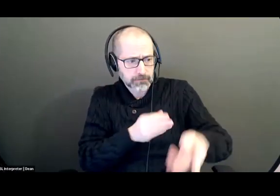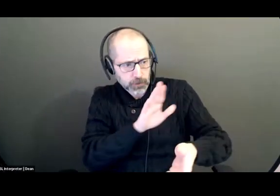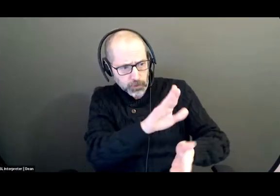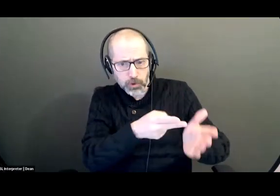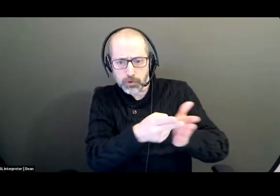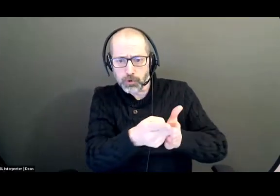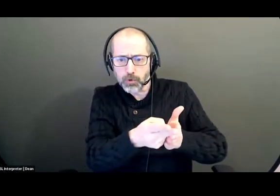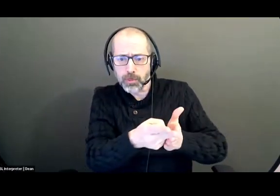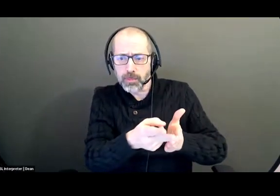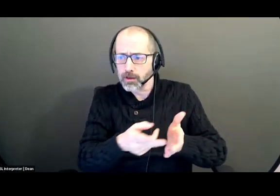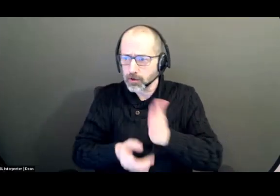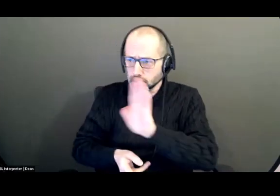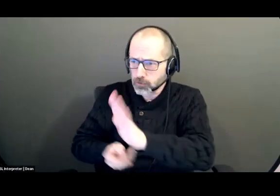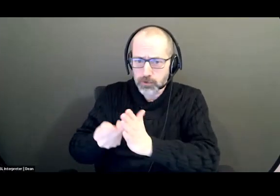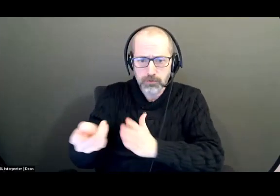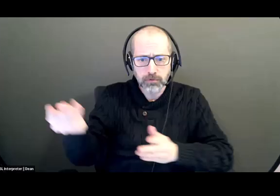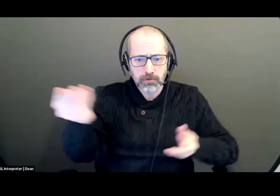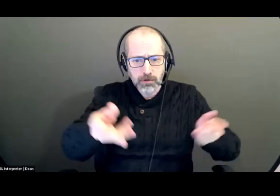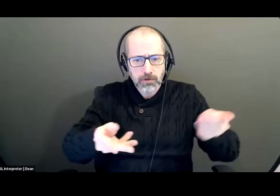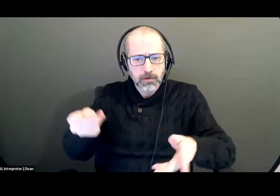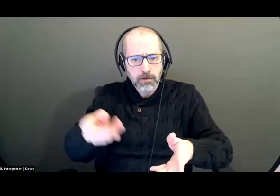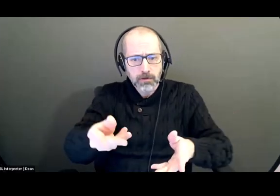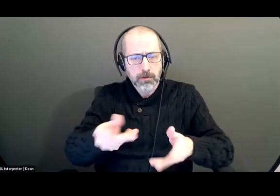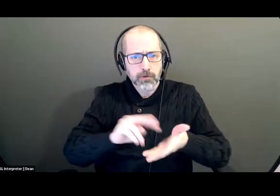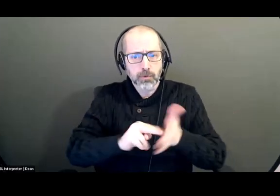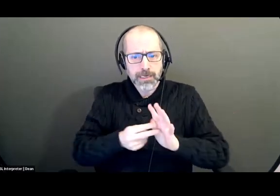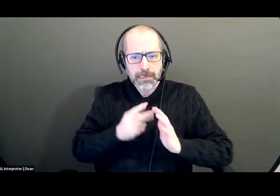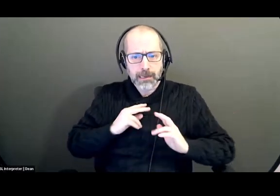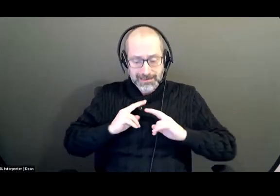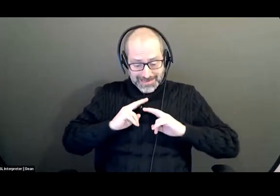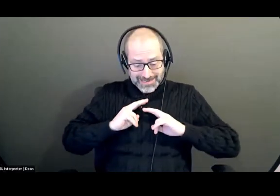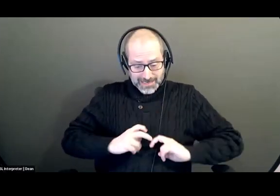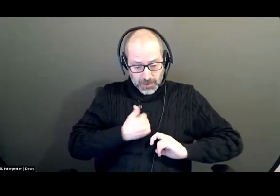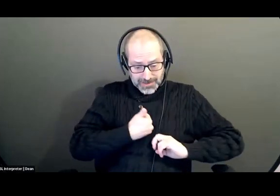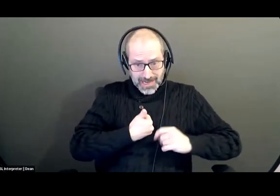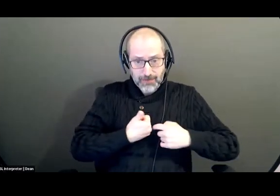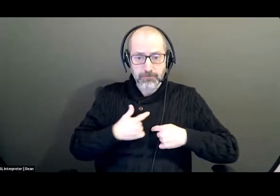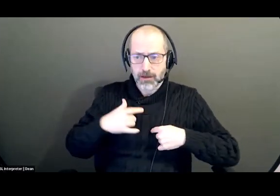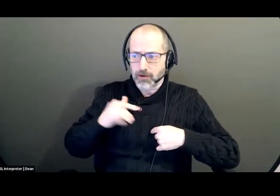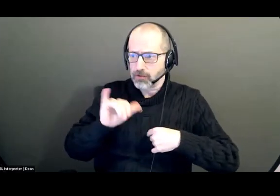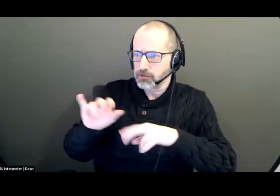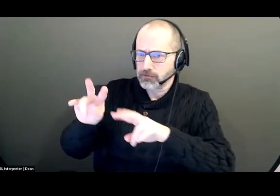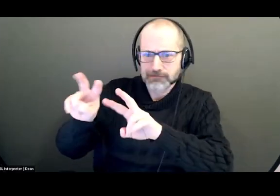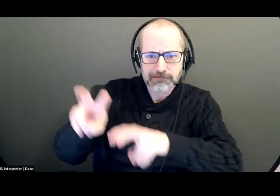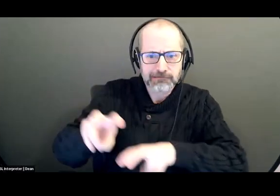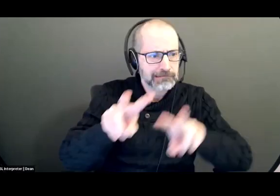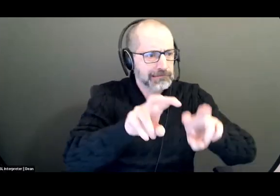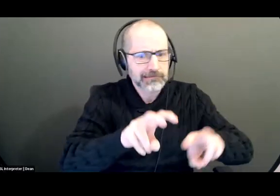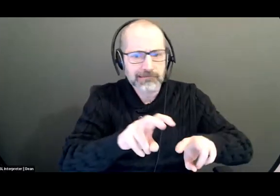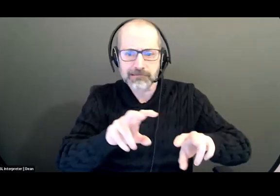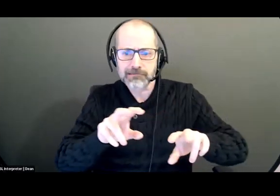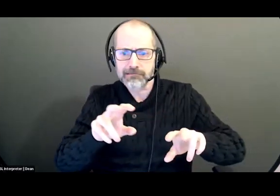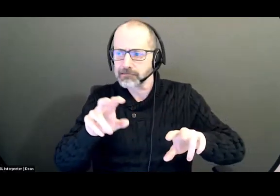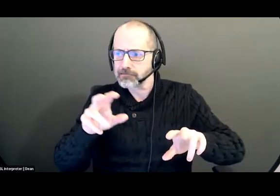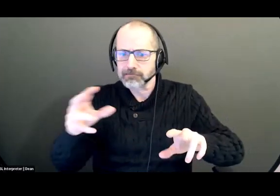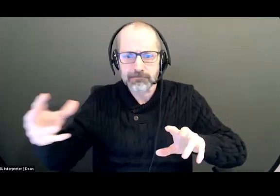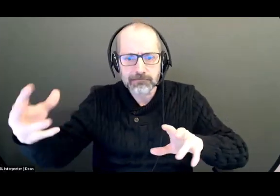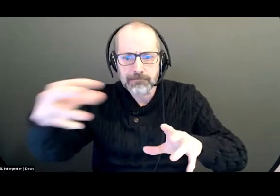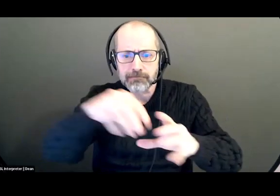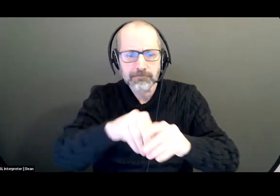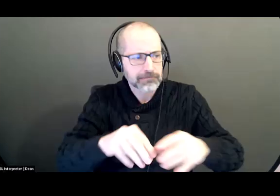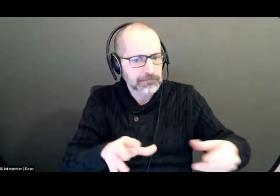their experiences, to open the conversation, to look outside of ourselves, to look bigger than ourselves and